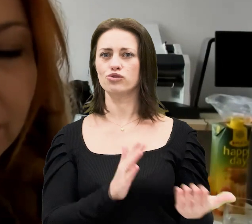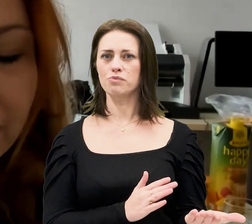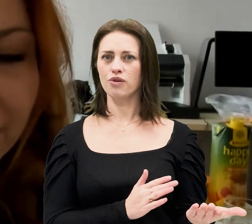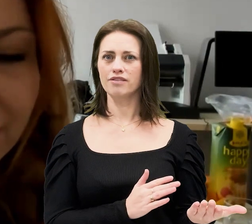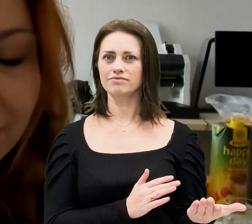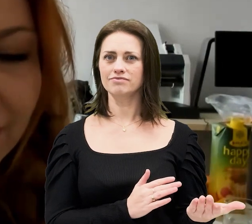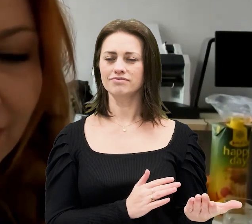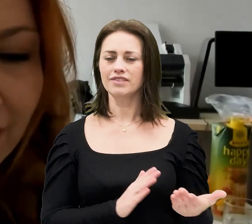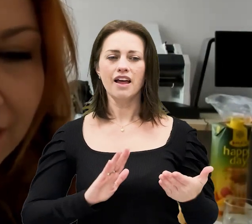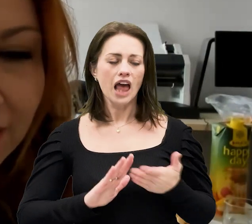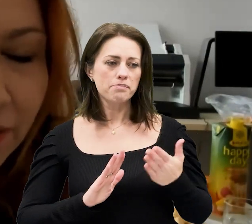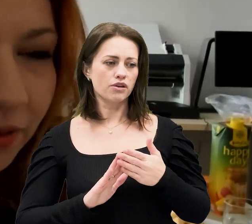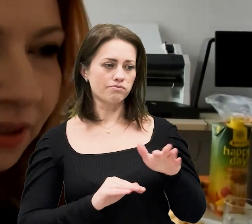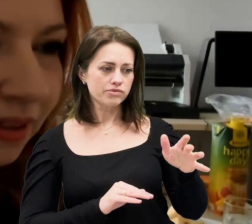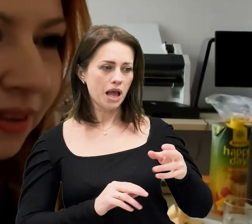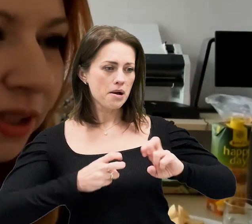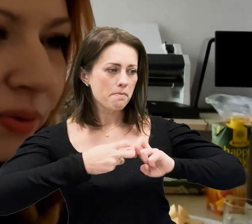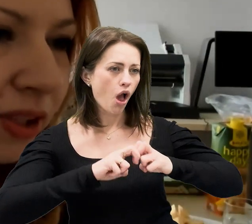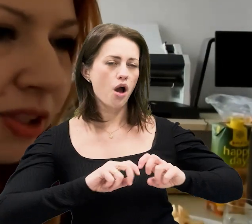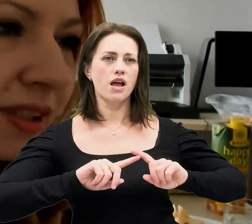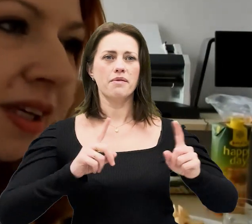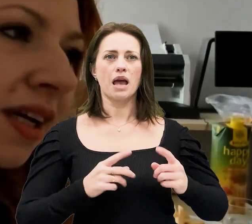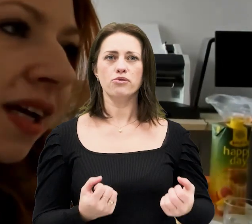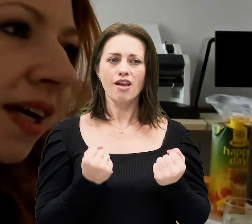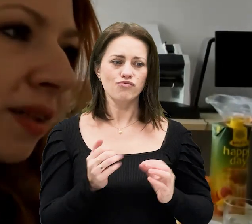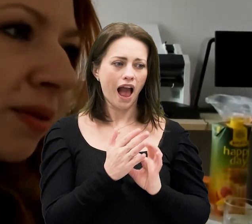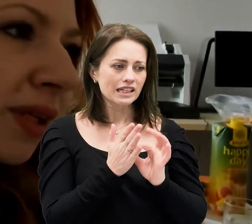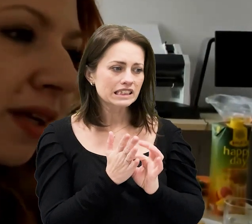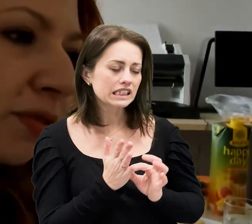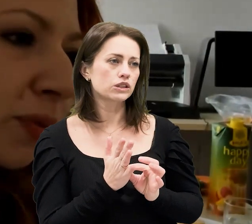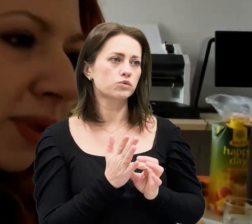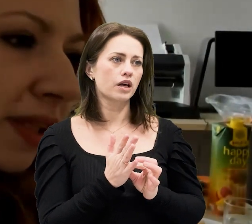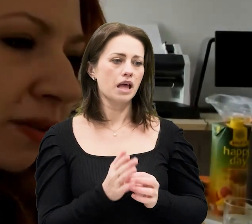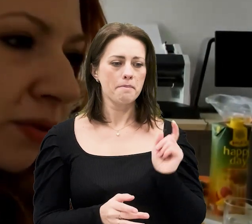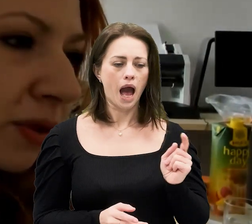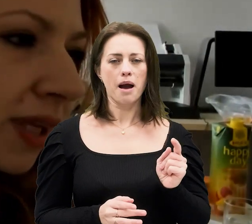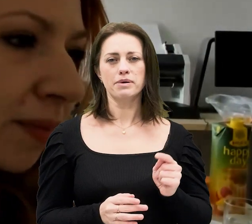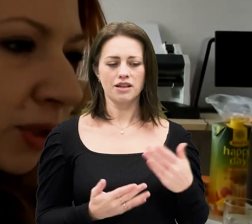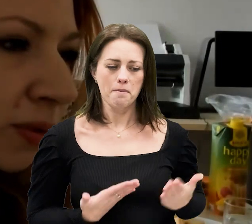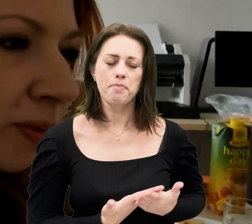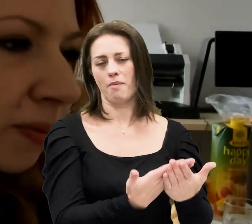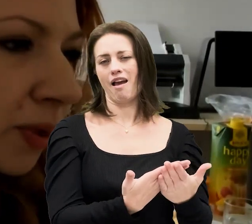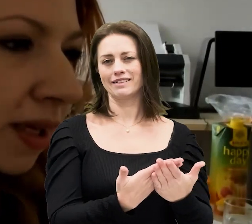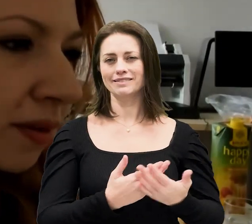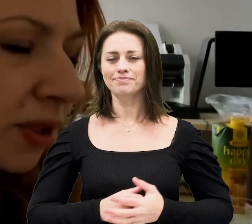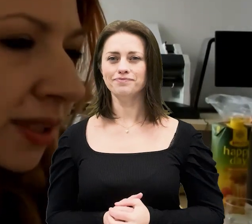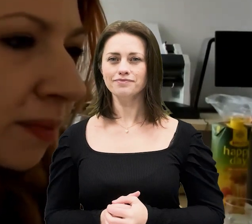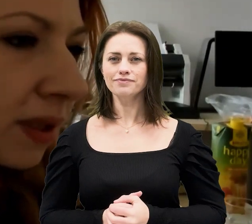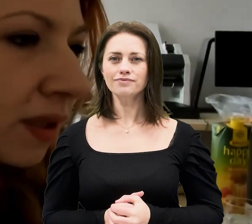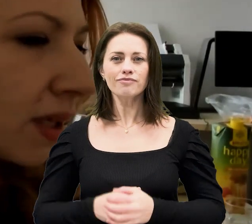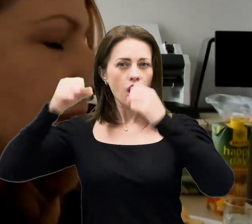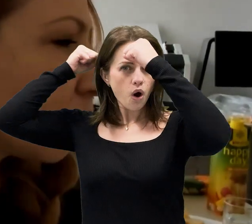difficulties, or they are in some difficult situation, and we have to be there for them. So we have,